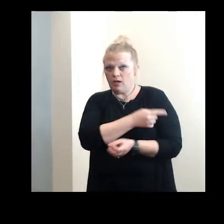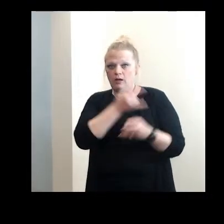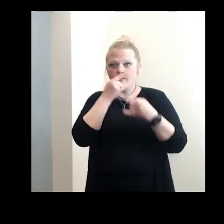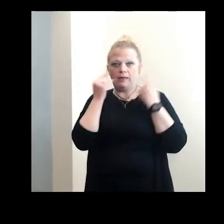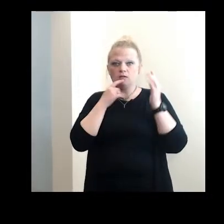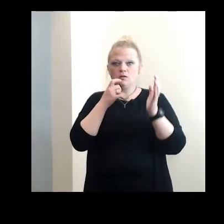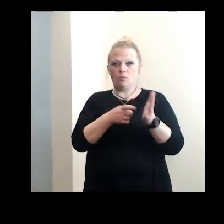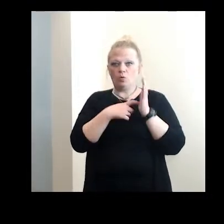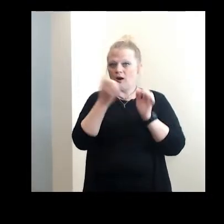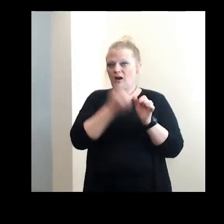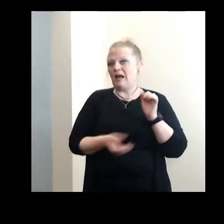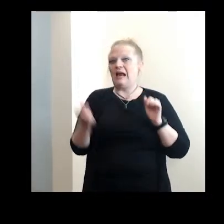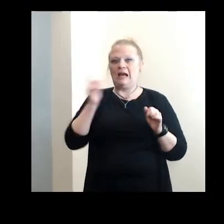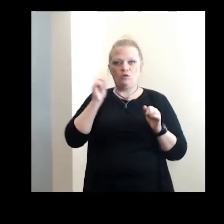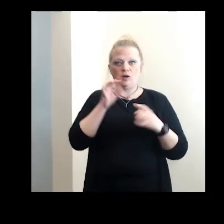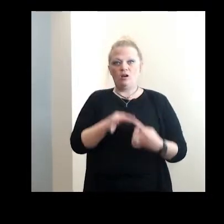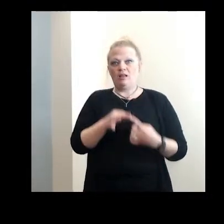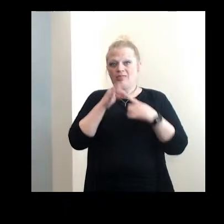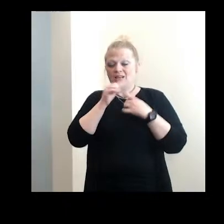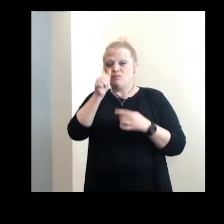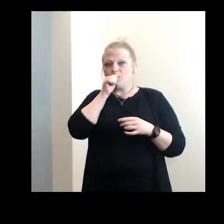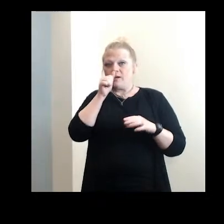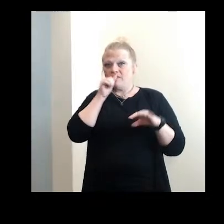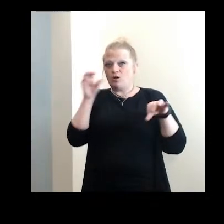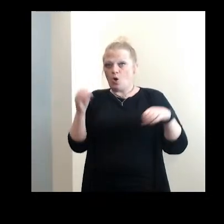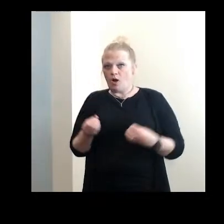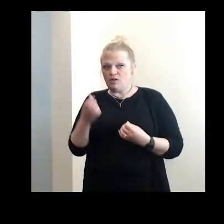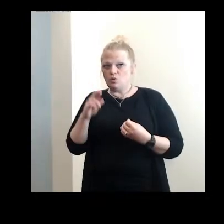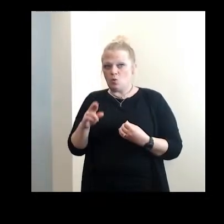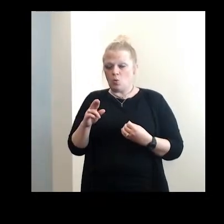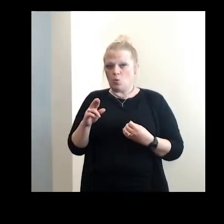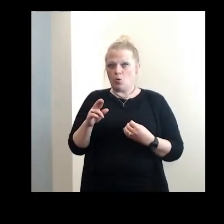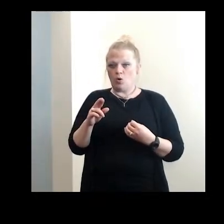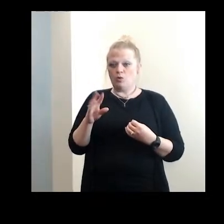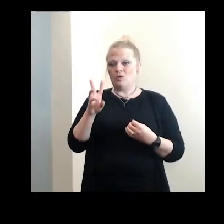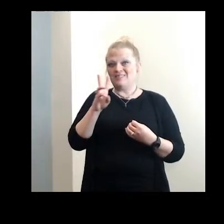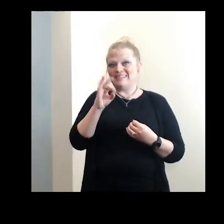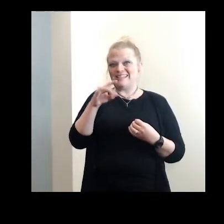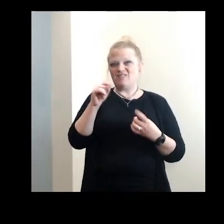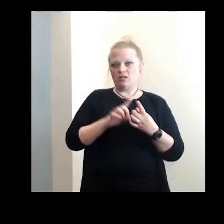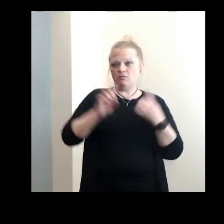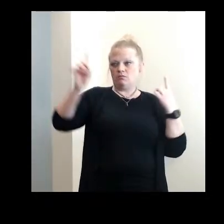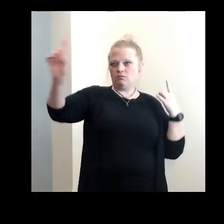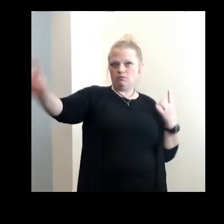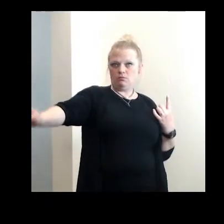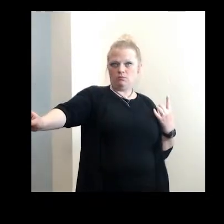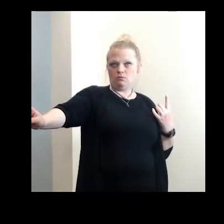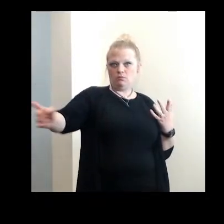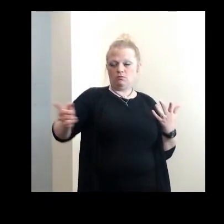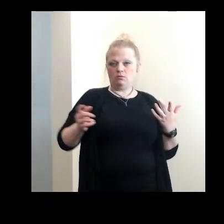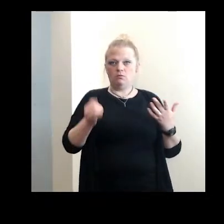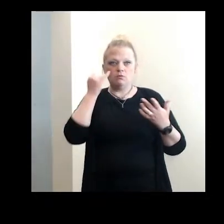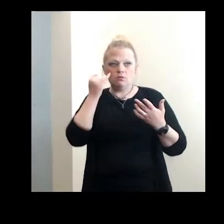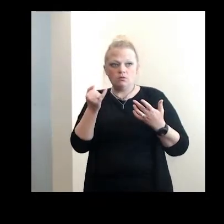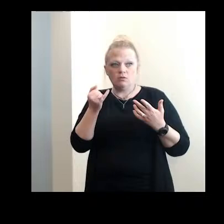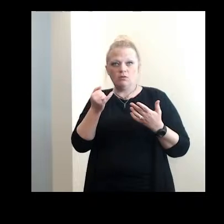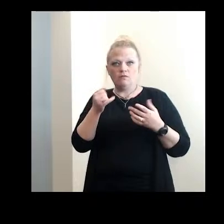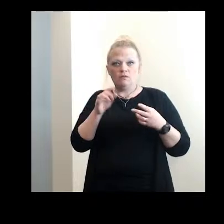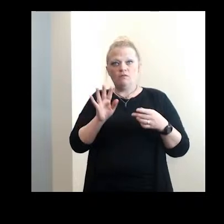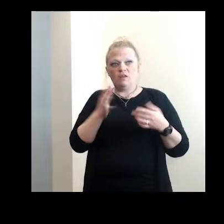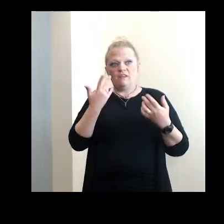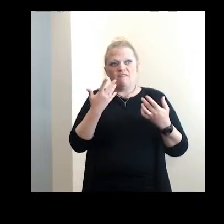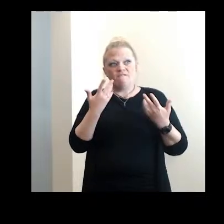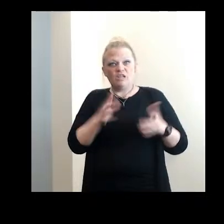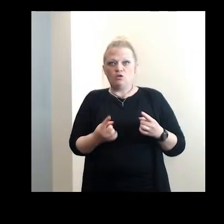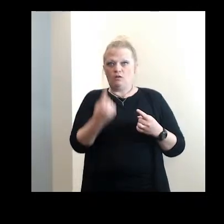masks are required everywhere unless you are in a private office or you are more than 6 feet from people. So if you are partially vaccinated, you got